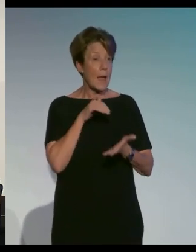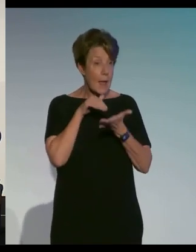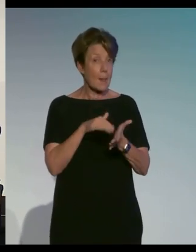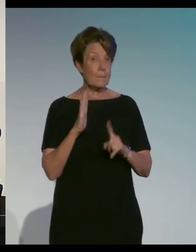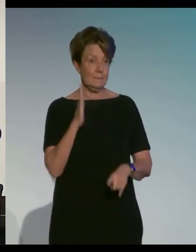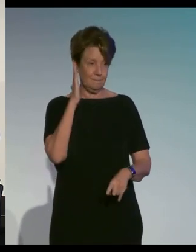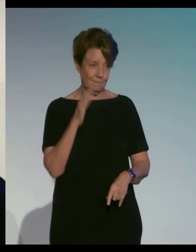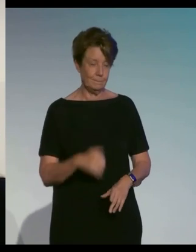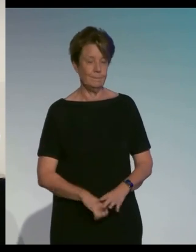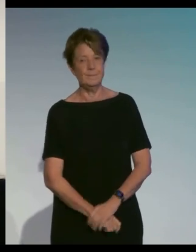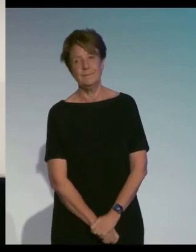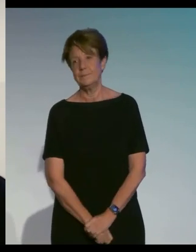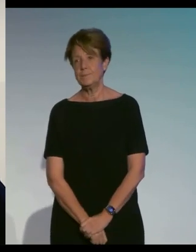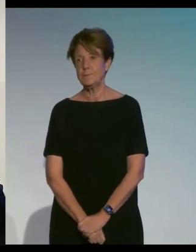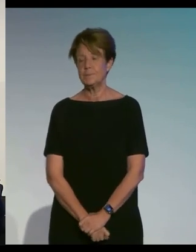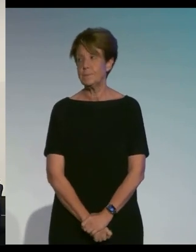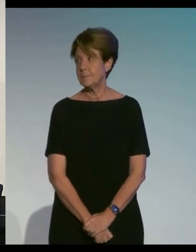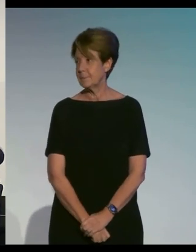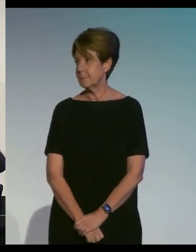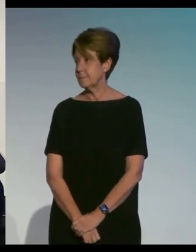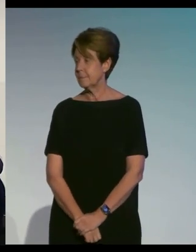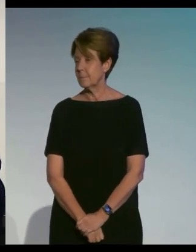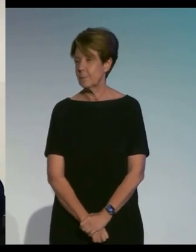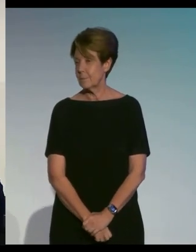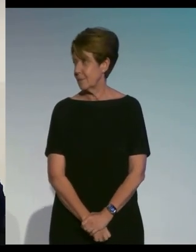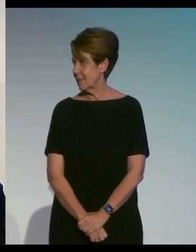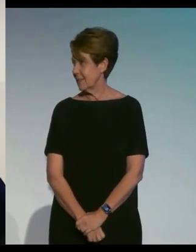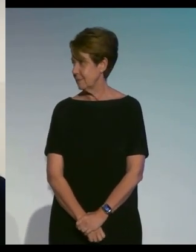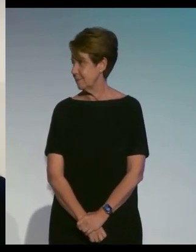Thank you. Okay, I'm going to take you up on that.